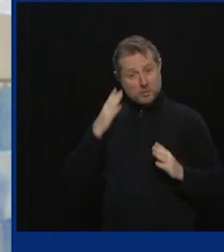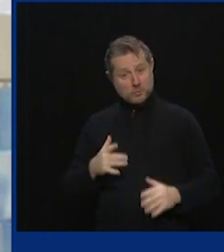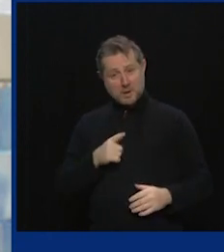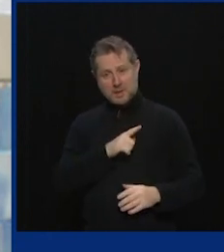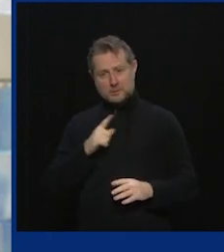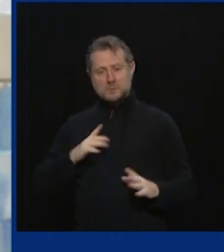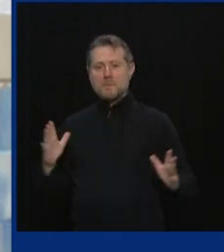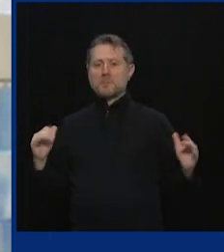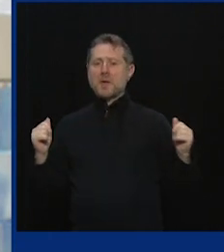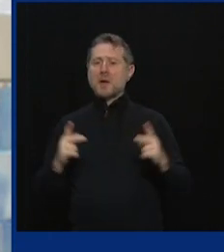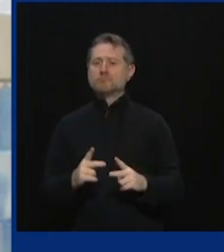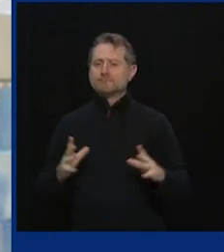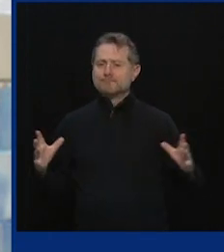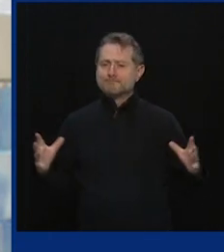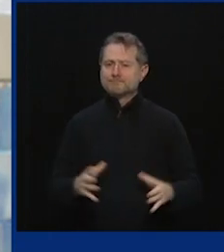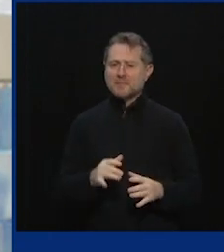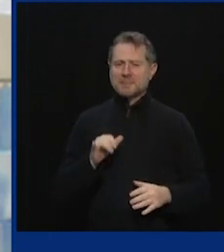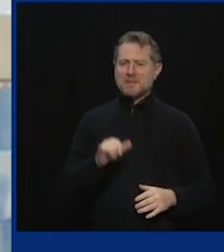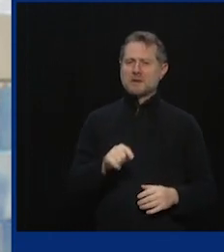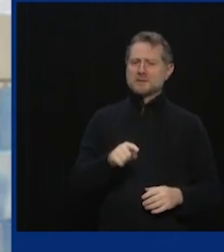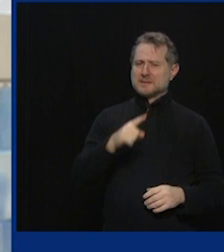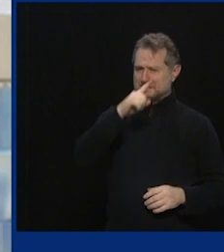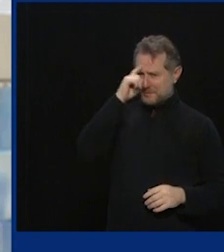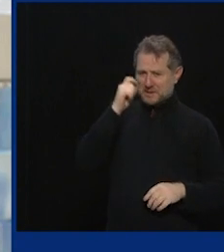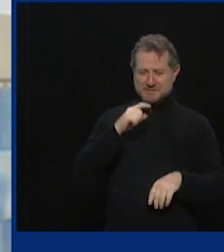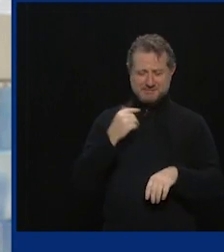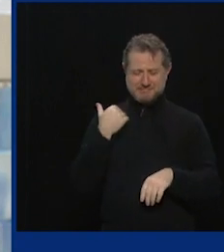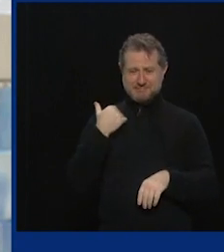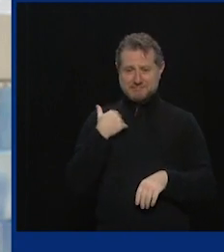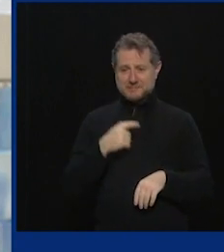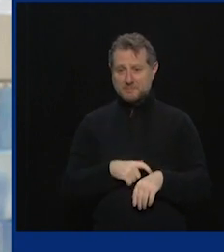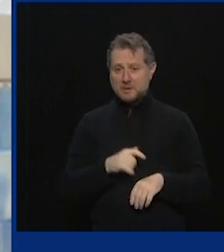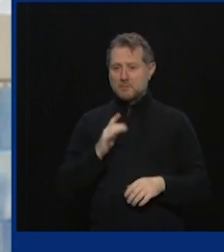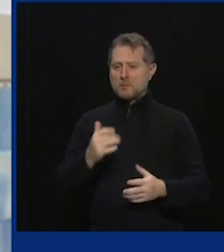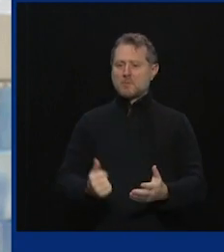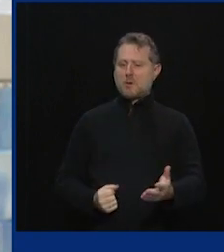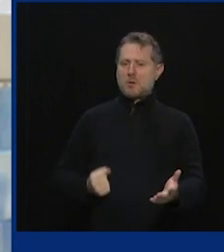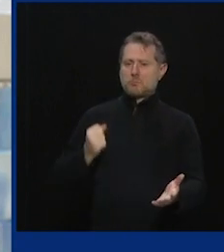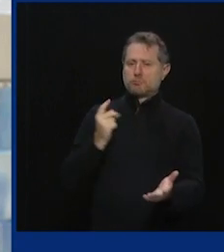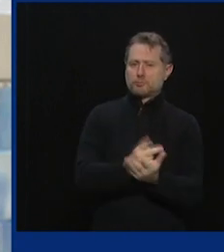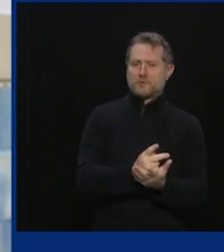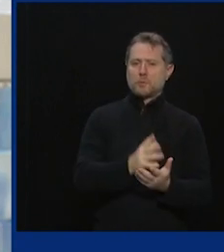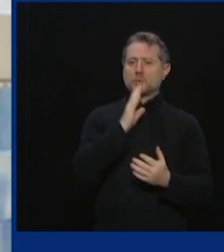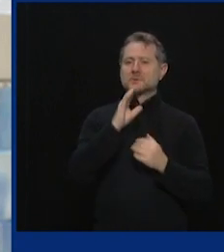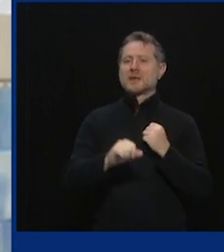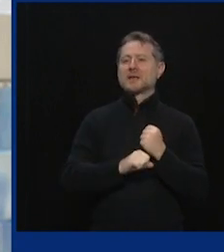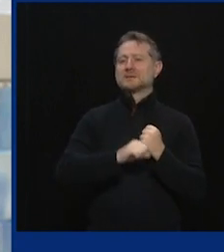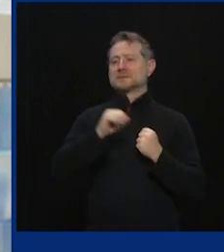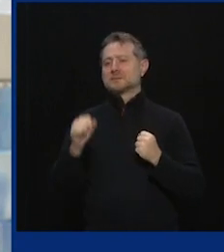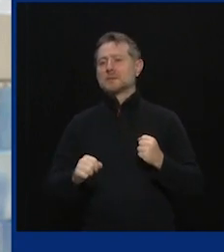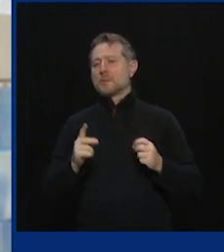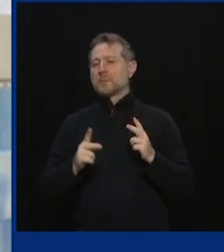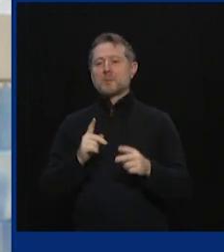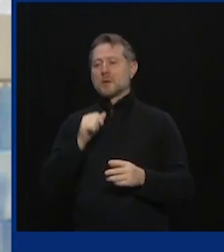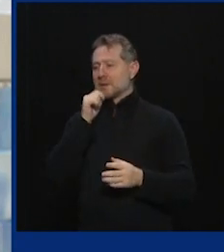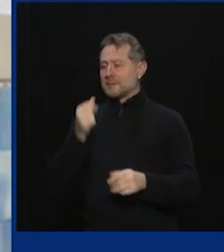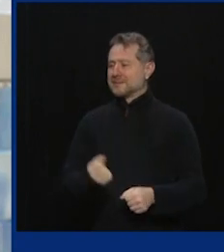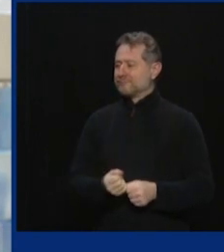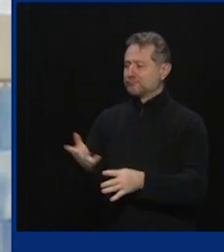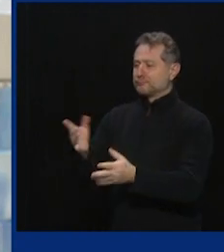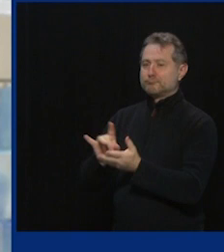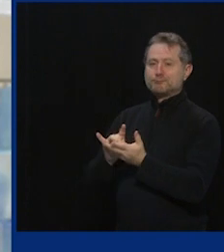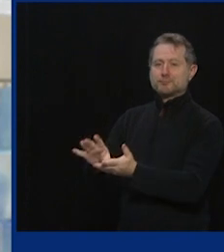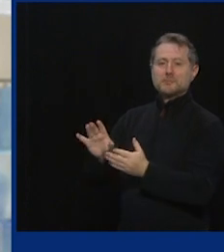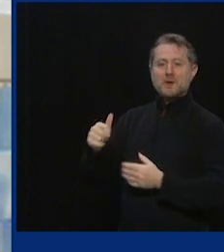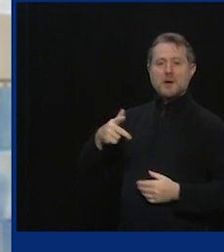the end of the midsummer to say, yes, we'll do what it takes to extend the eviction moratorium, to do what it takes to keep people in their